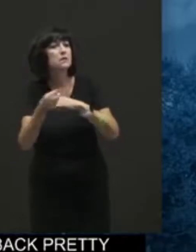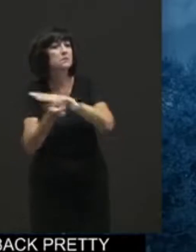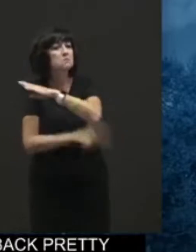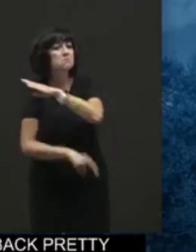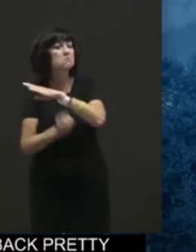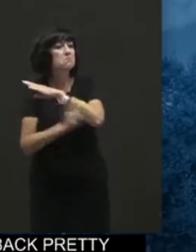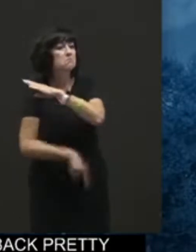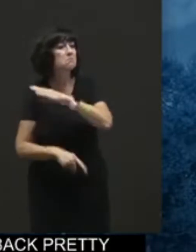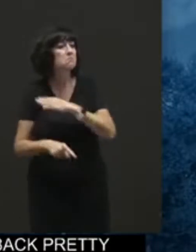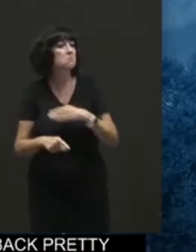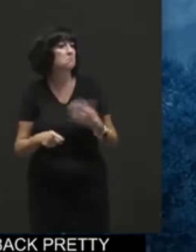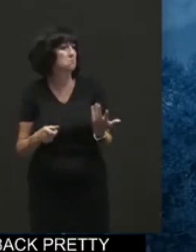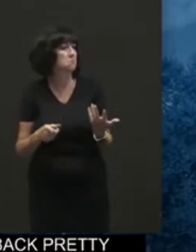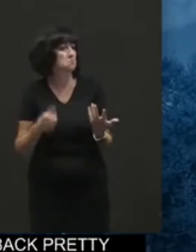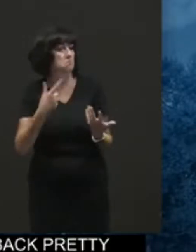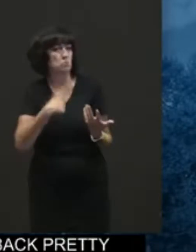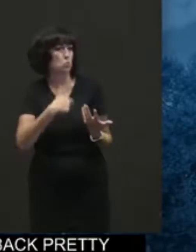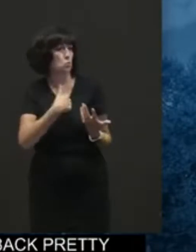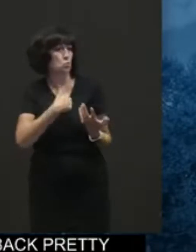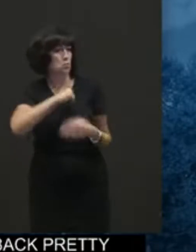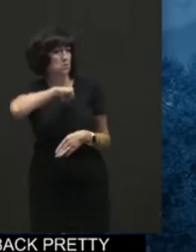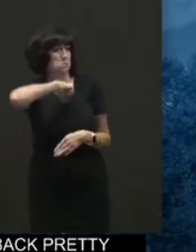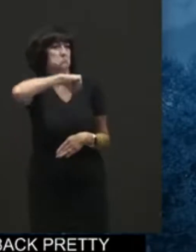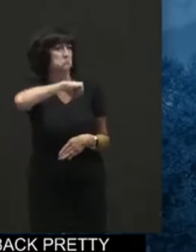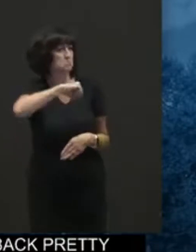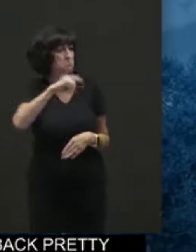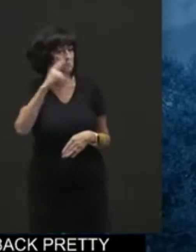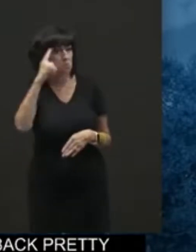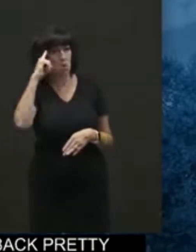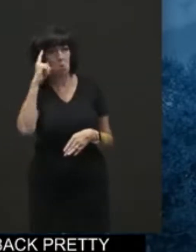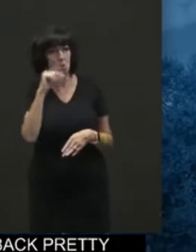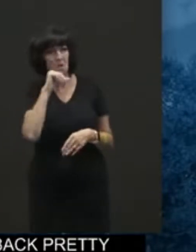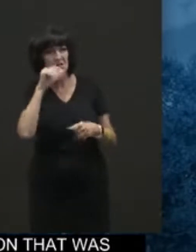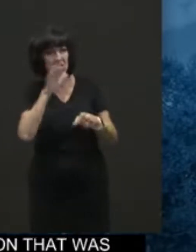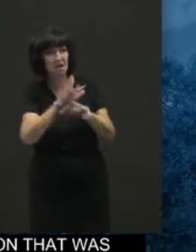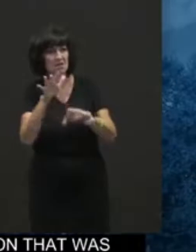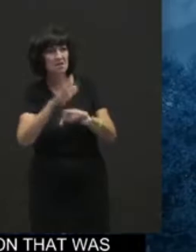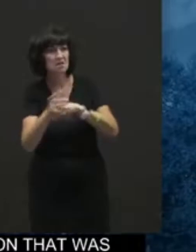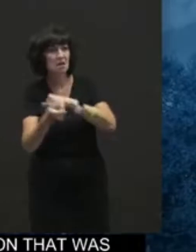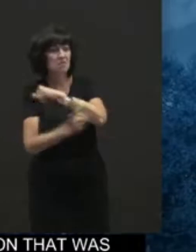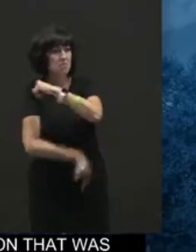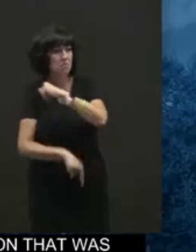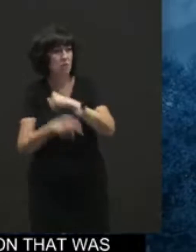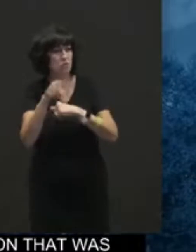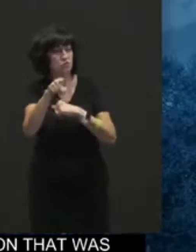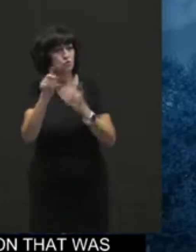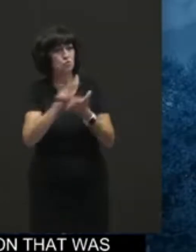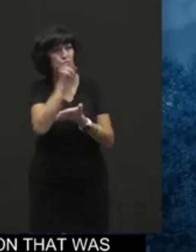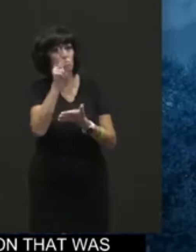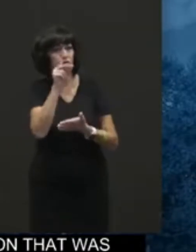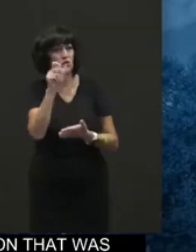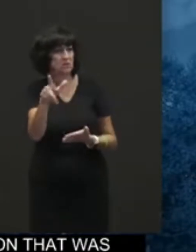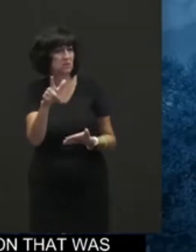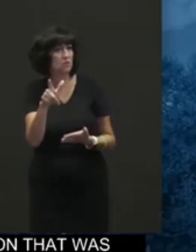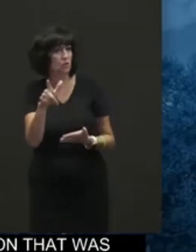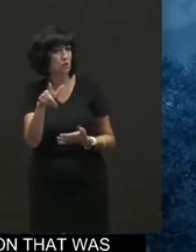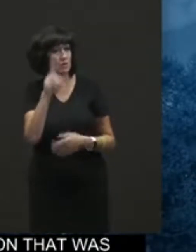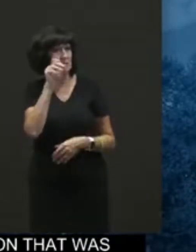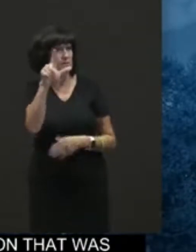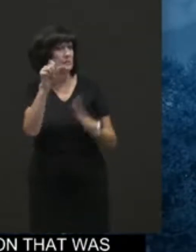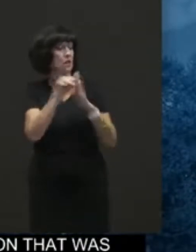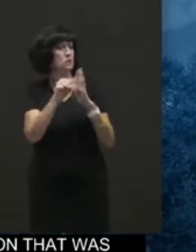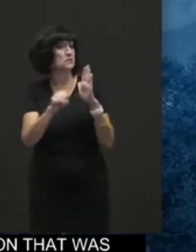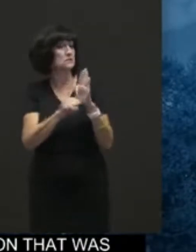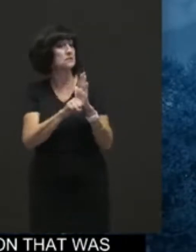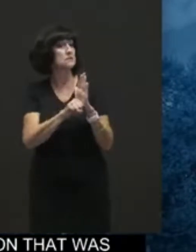didn't think it was strong enough. And those were changed at University of Delaware. And Delaware State took, I